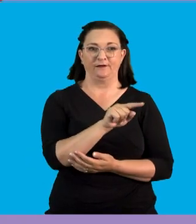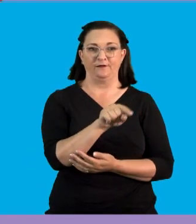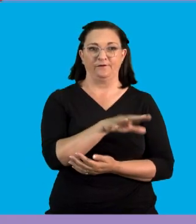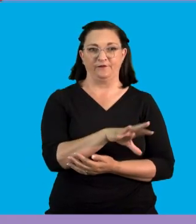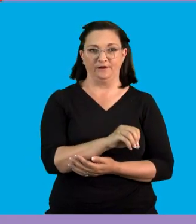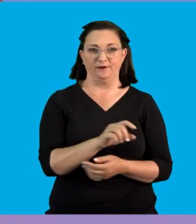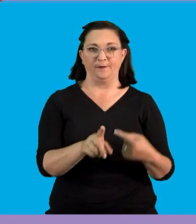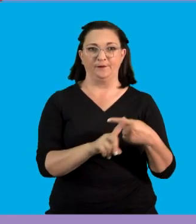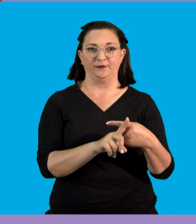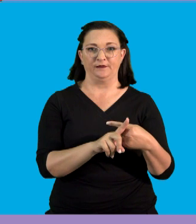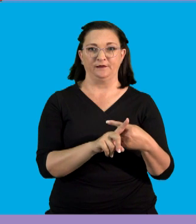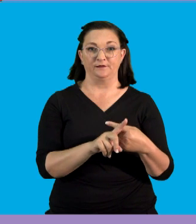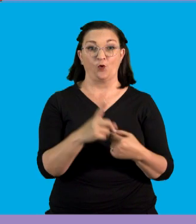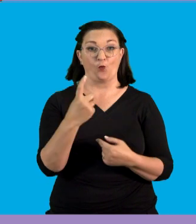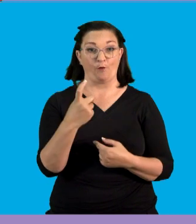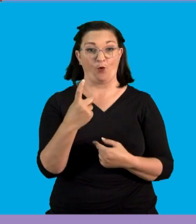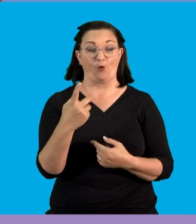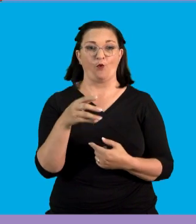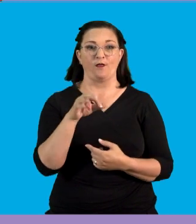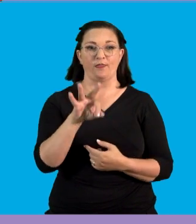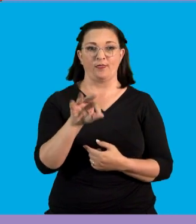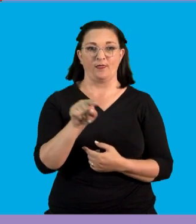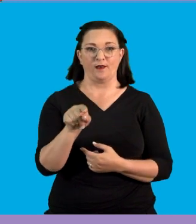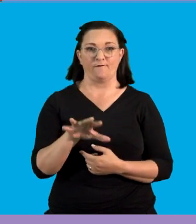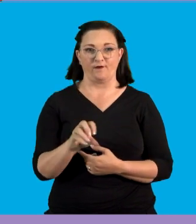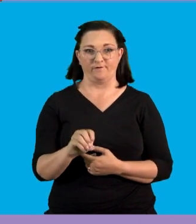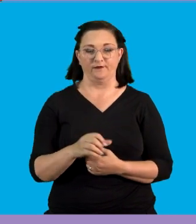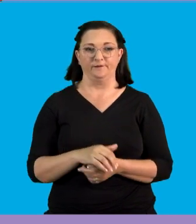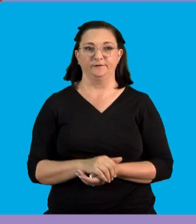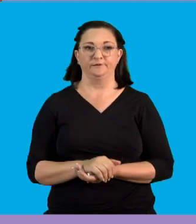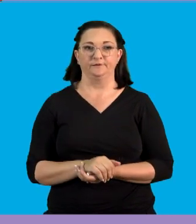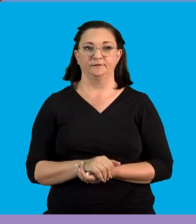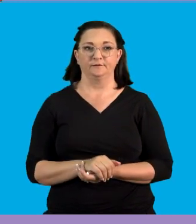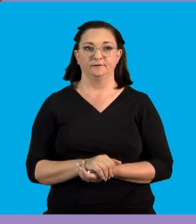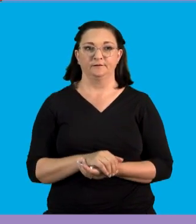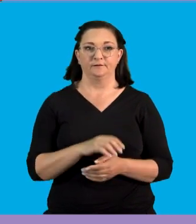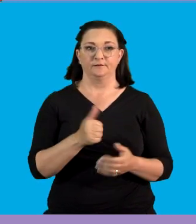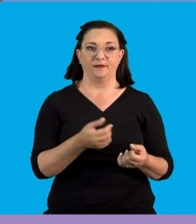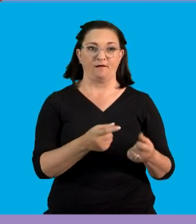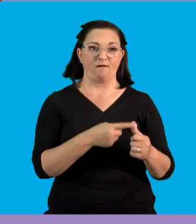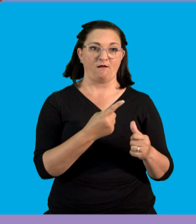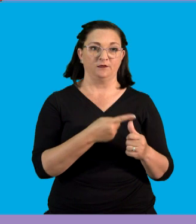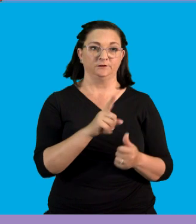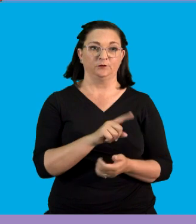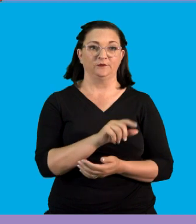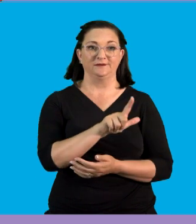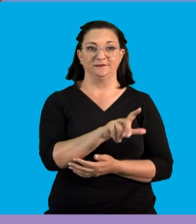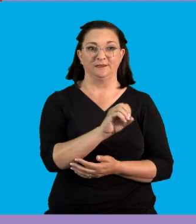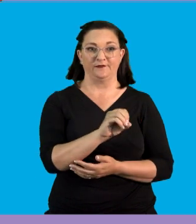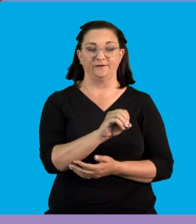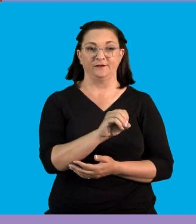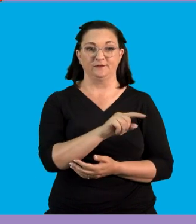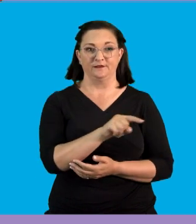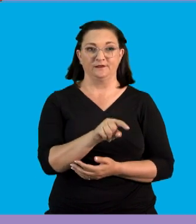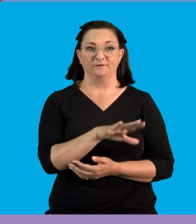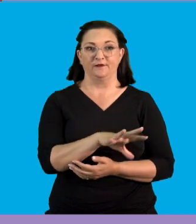67/50 plus just 1 more pan, which is 3/50. How much does that give us? That is